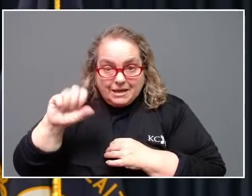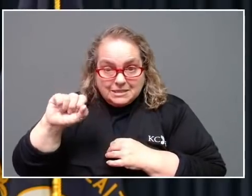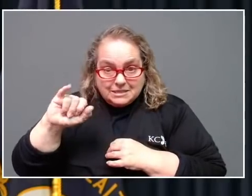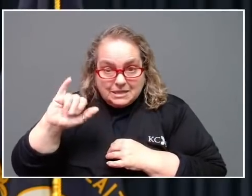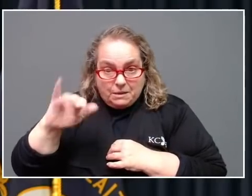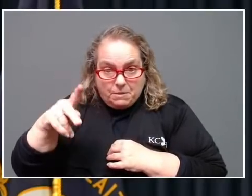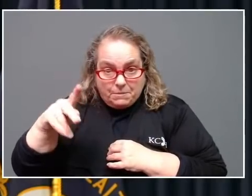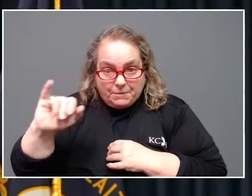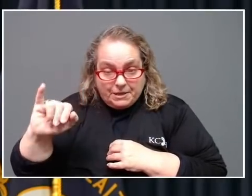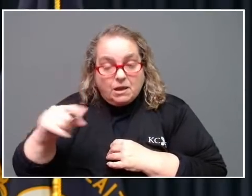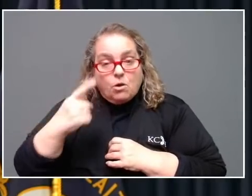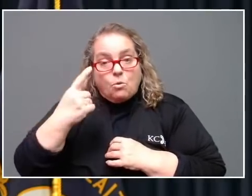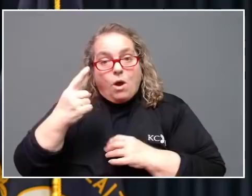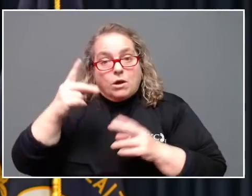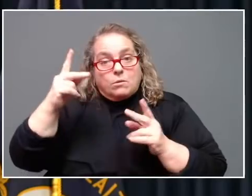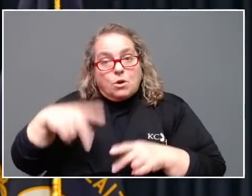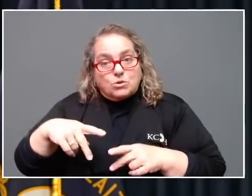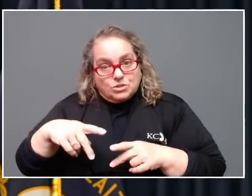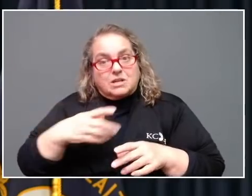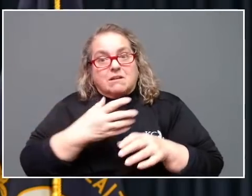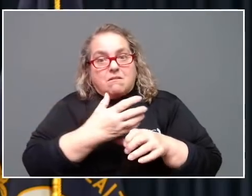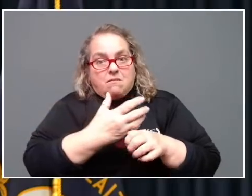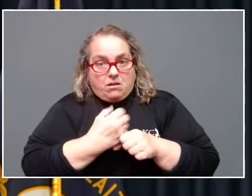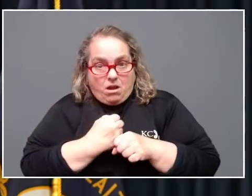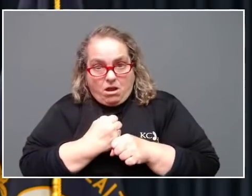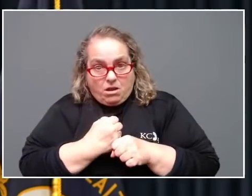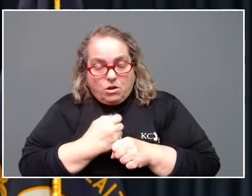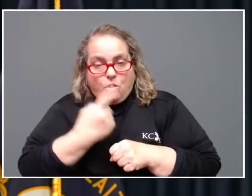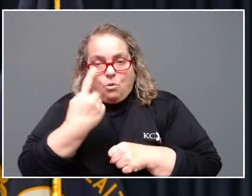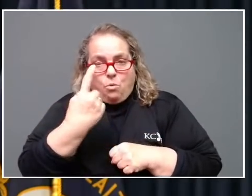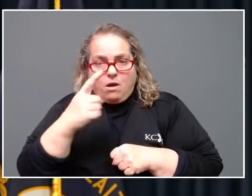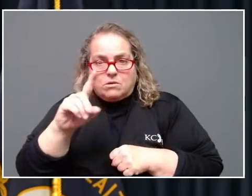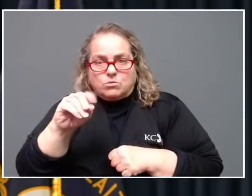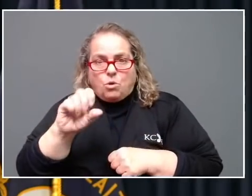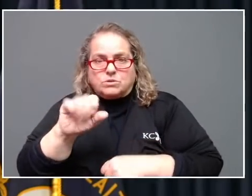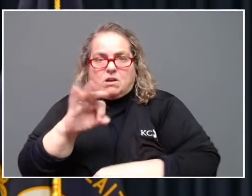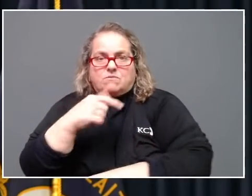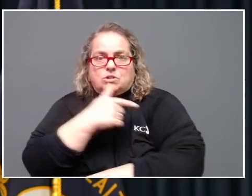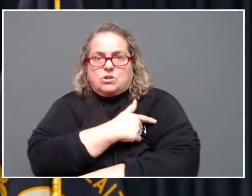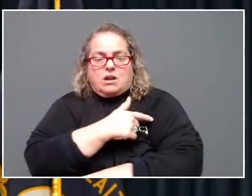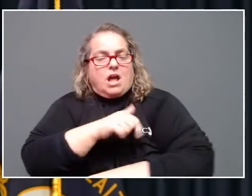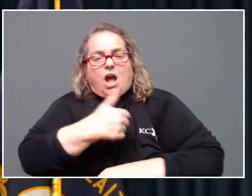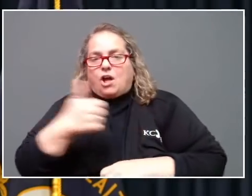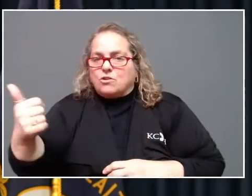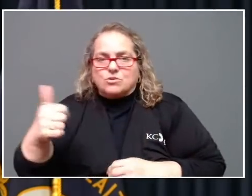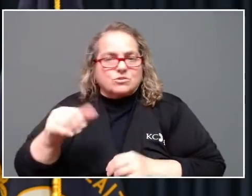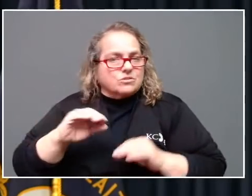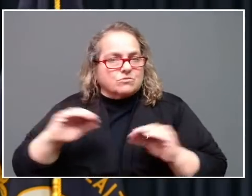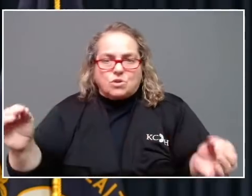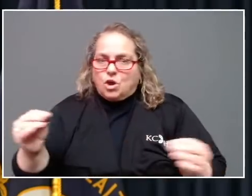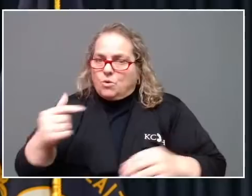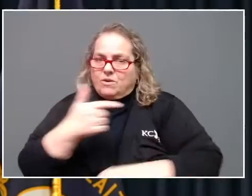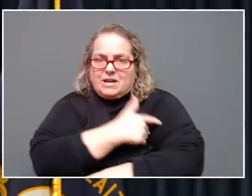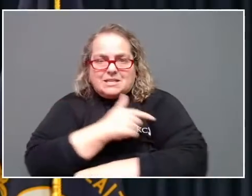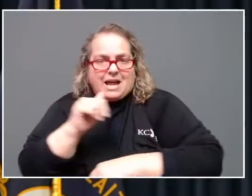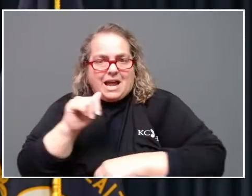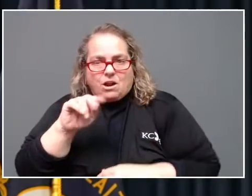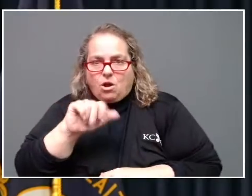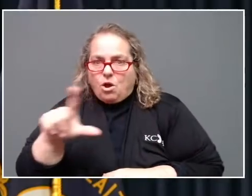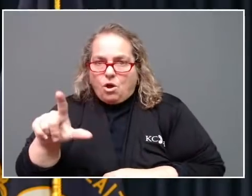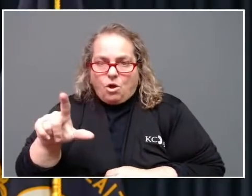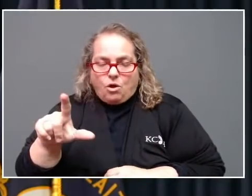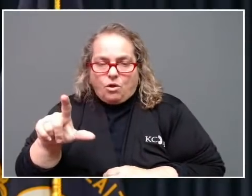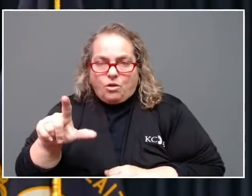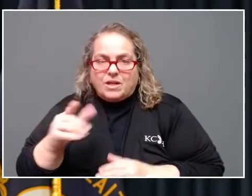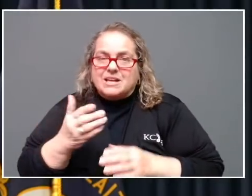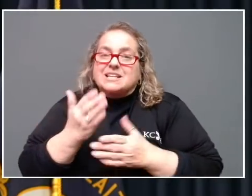One person had received 1 dose of a vaccine, I believe. The others were unvaccinated, some of them before vaccines were